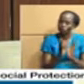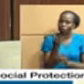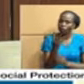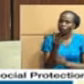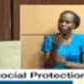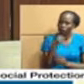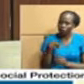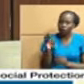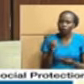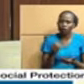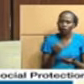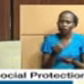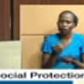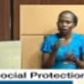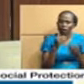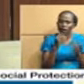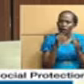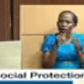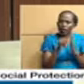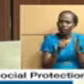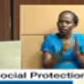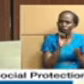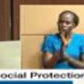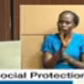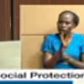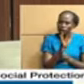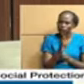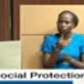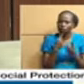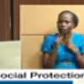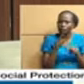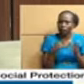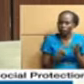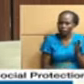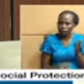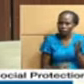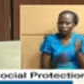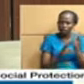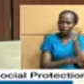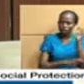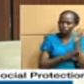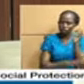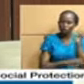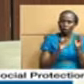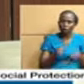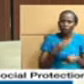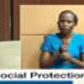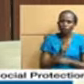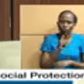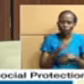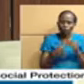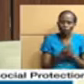freedoms. Actually, Article 14 specifies that the state should ensure that all